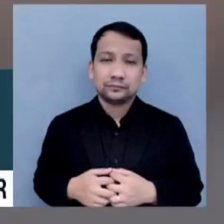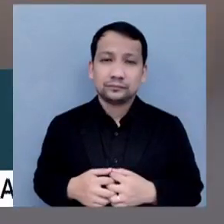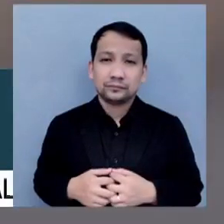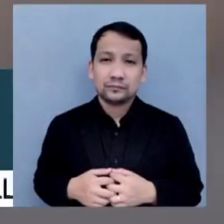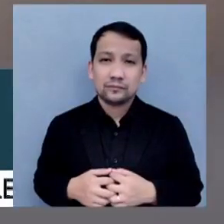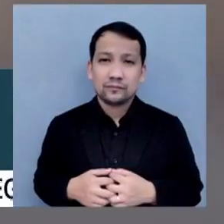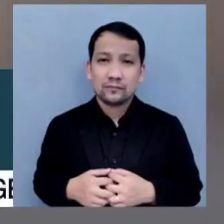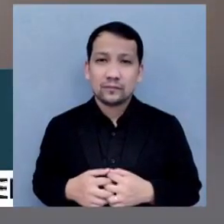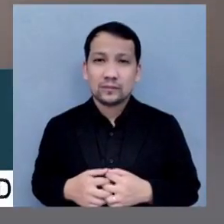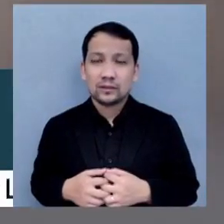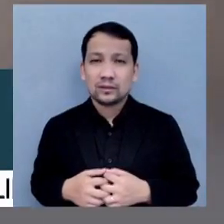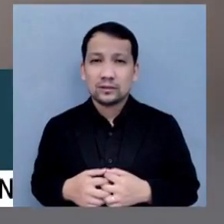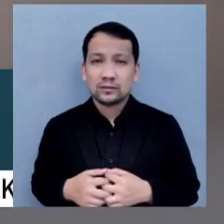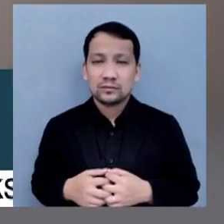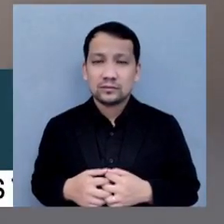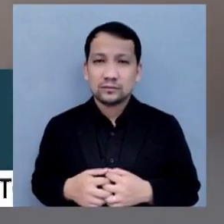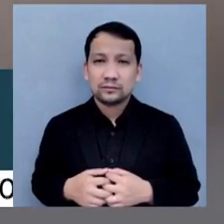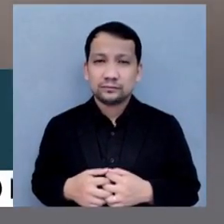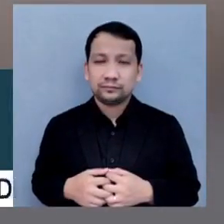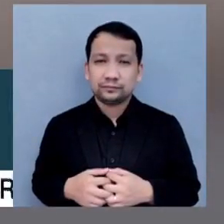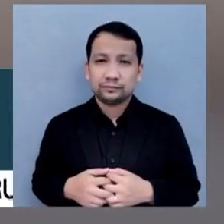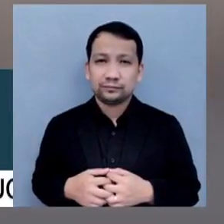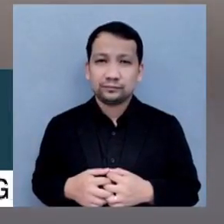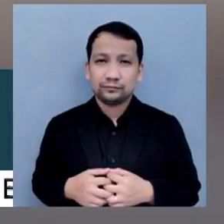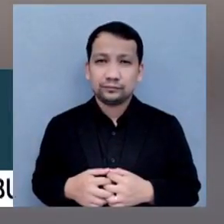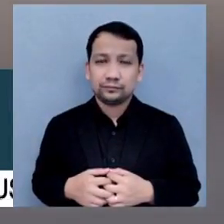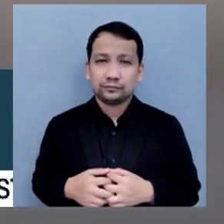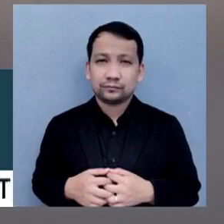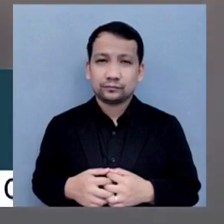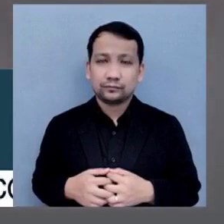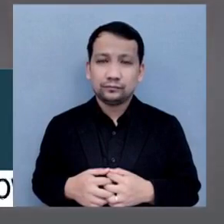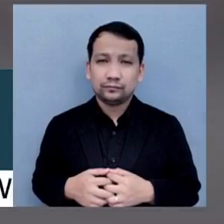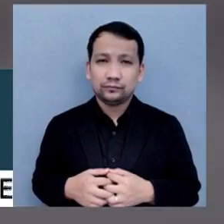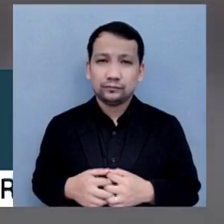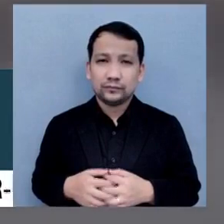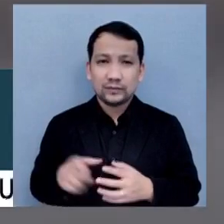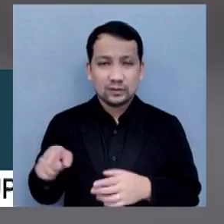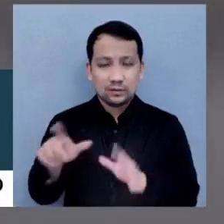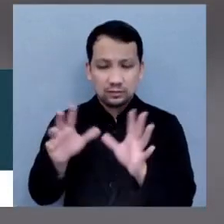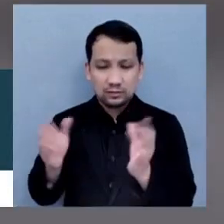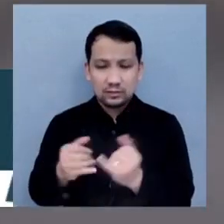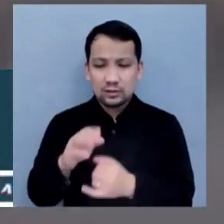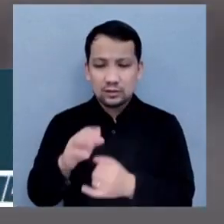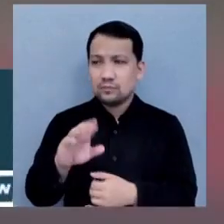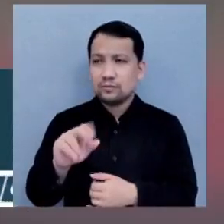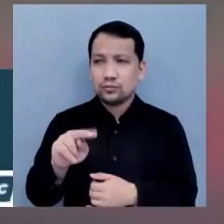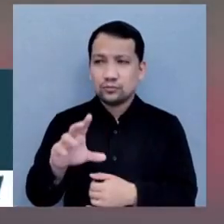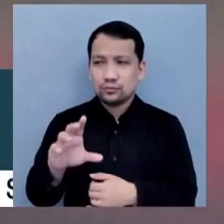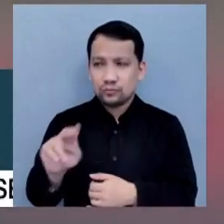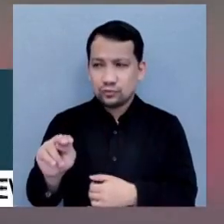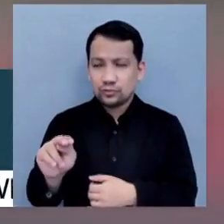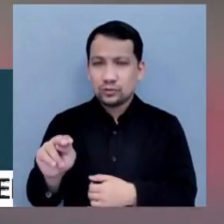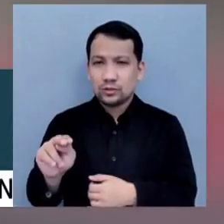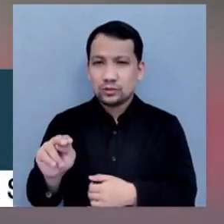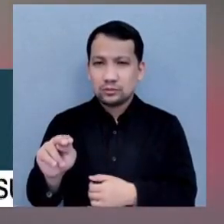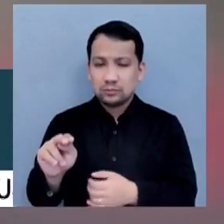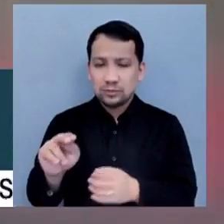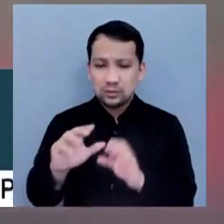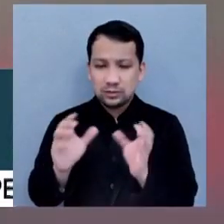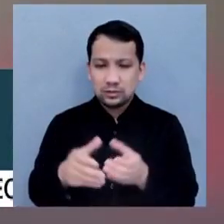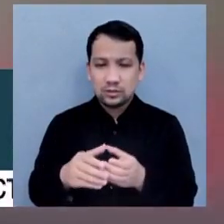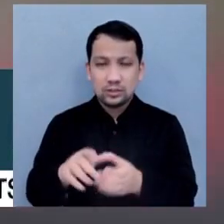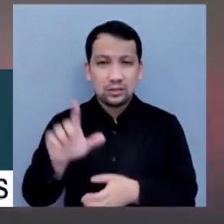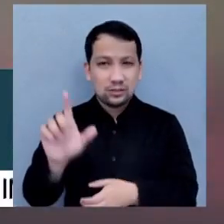This area is one of the barangays in Bombon, classified as